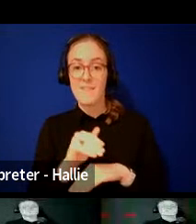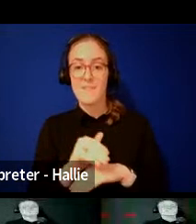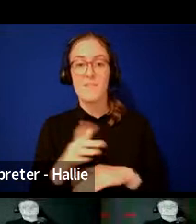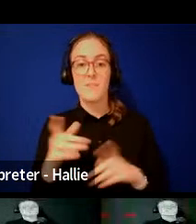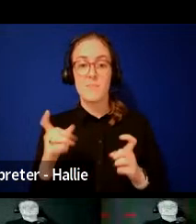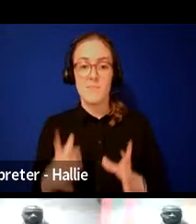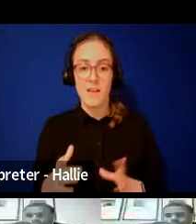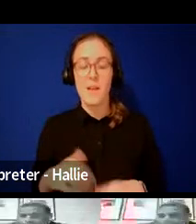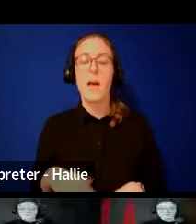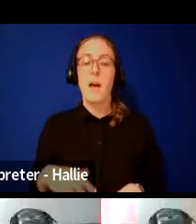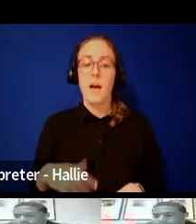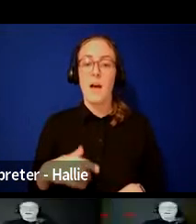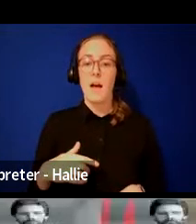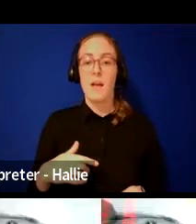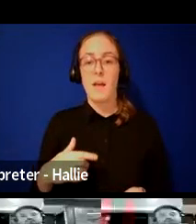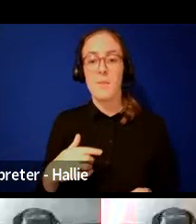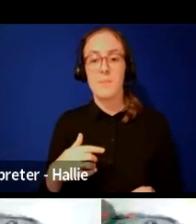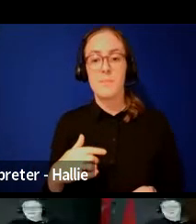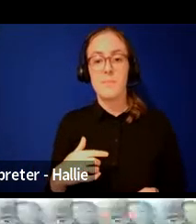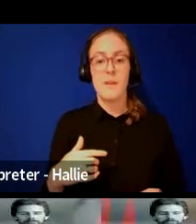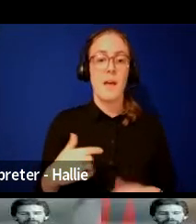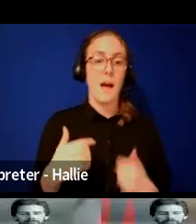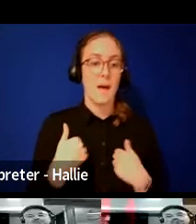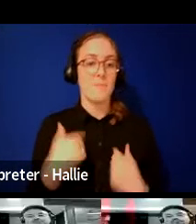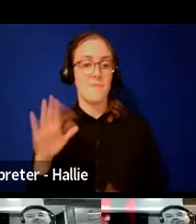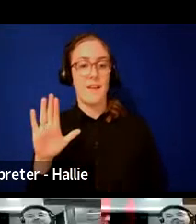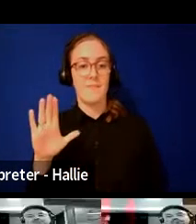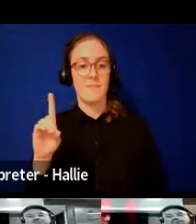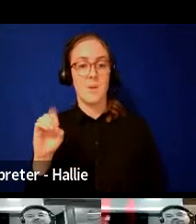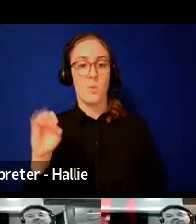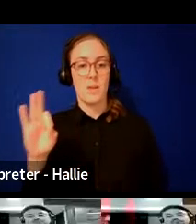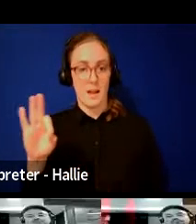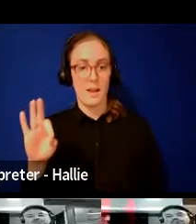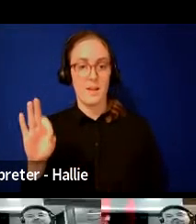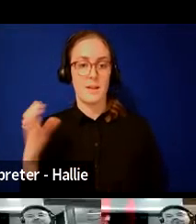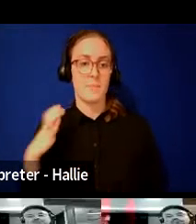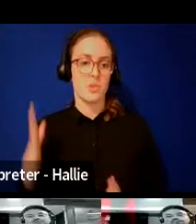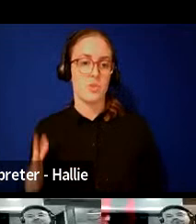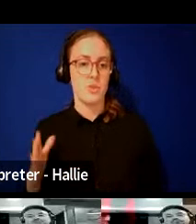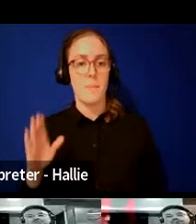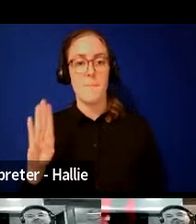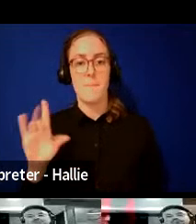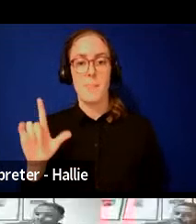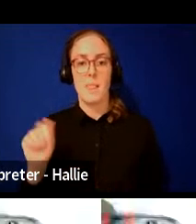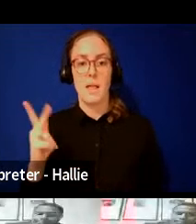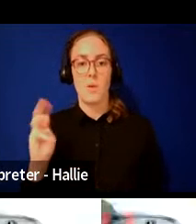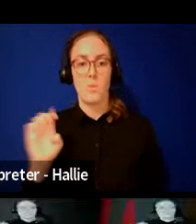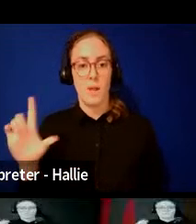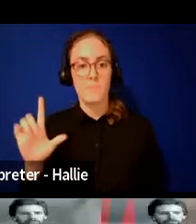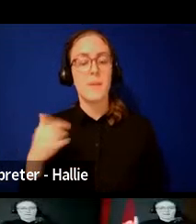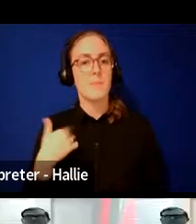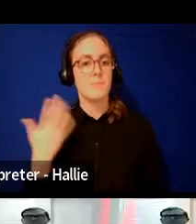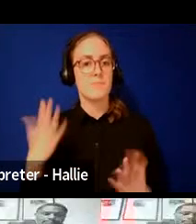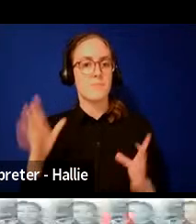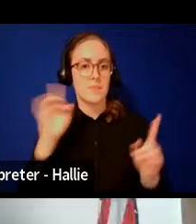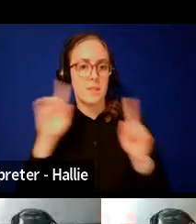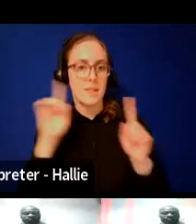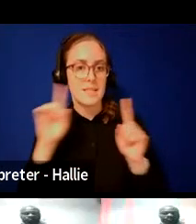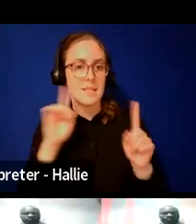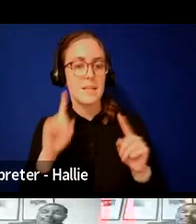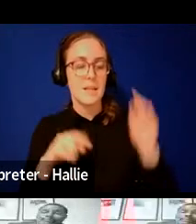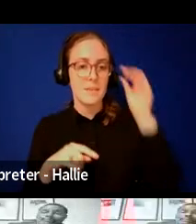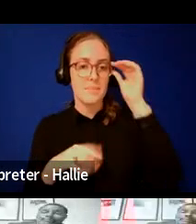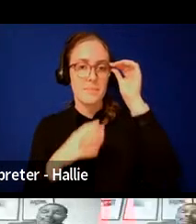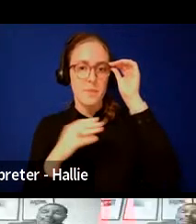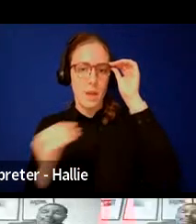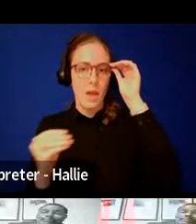Bernice Black now. I'm the ANC Commissioner for 5D09. I have been listening to you in